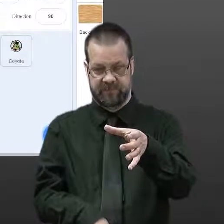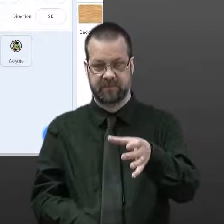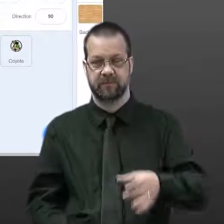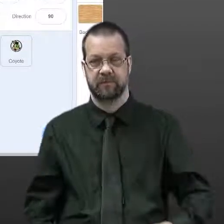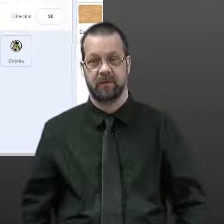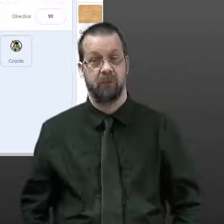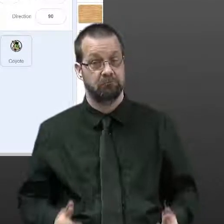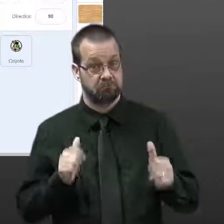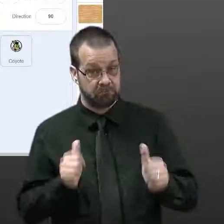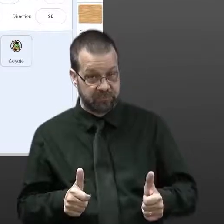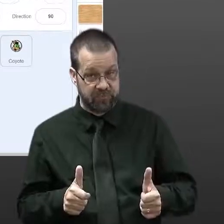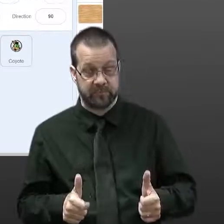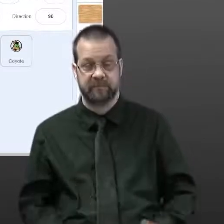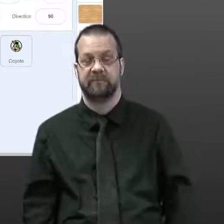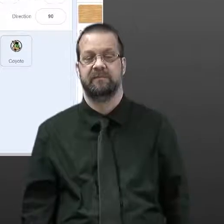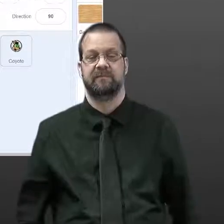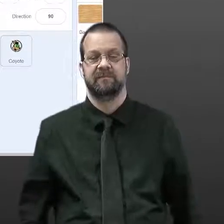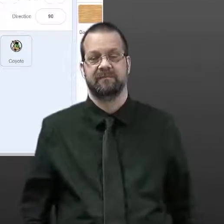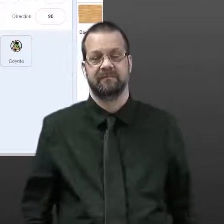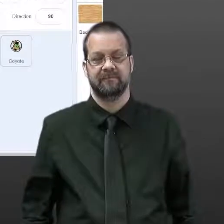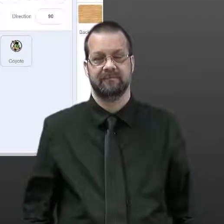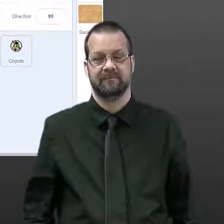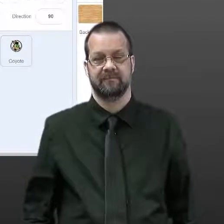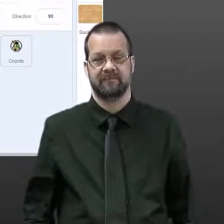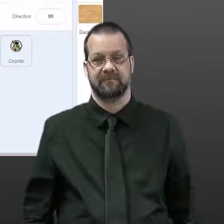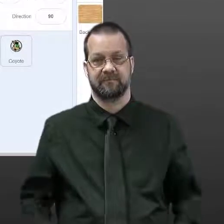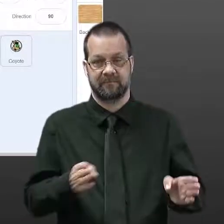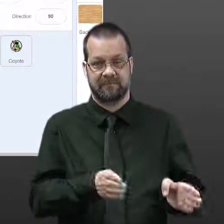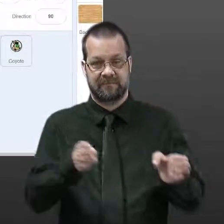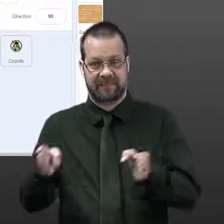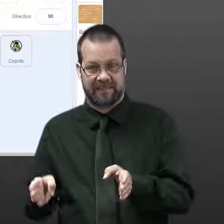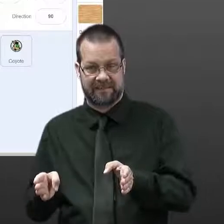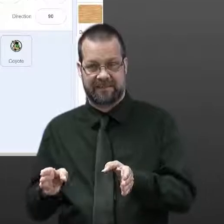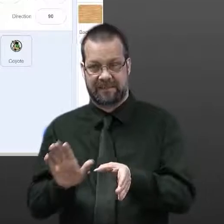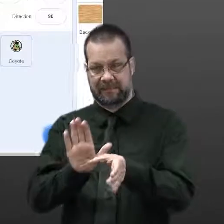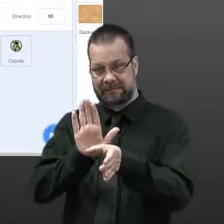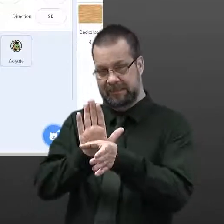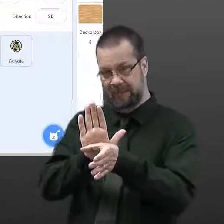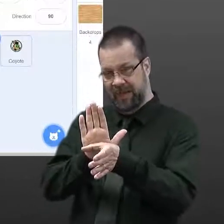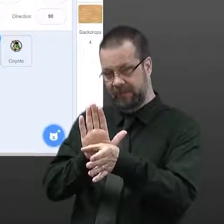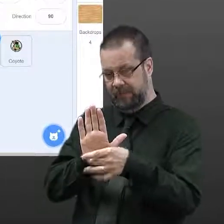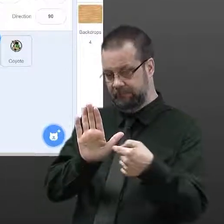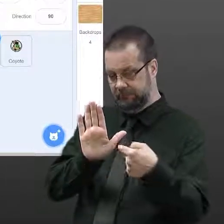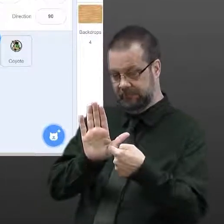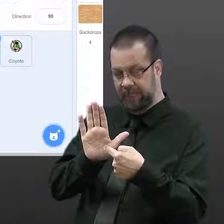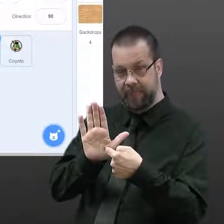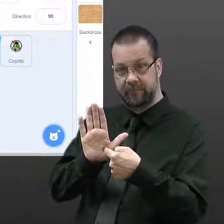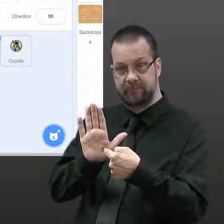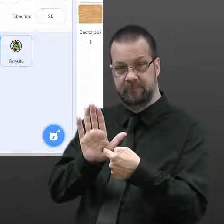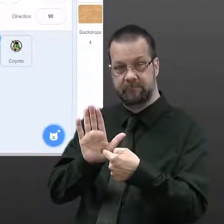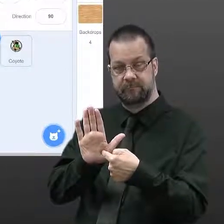here. Pretty cool. Okay, the next thing that we're going to code is the backboard, so that